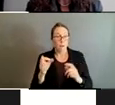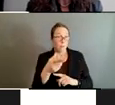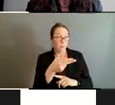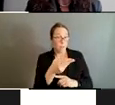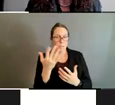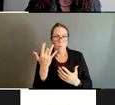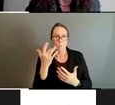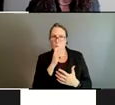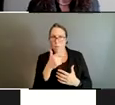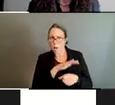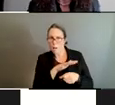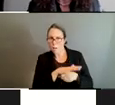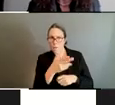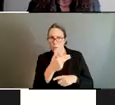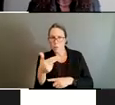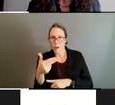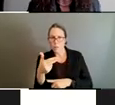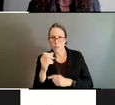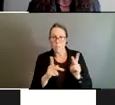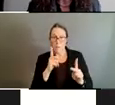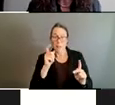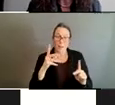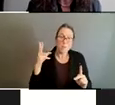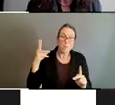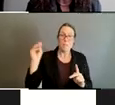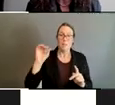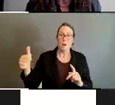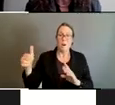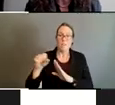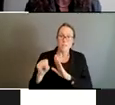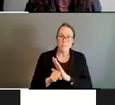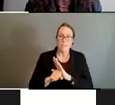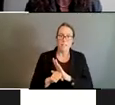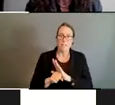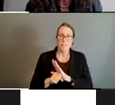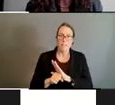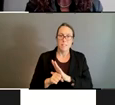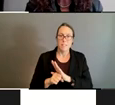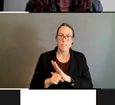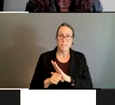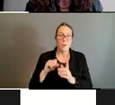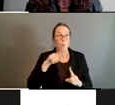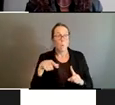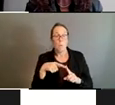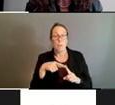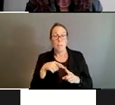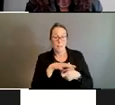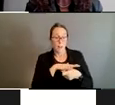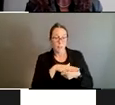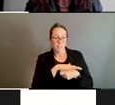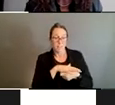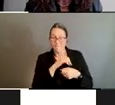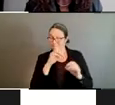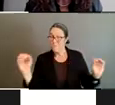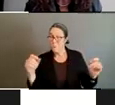enough hotels and survivors were having to go outside of other states is when areas of the state didn't have